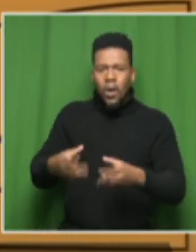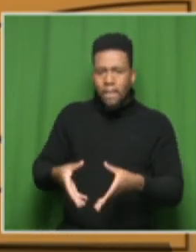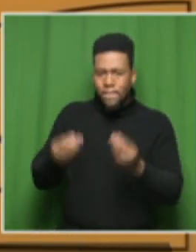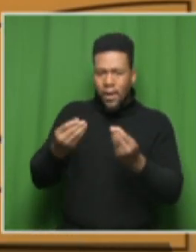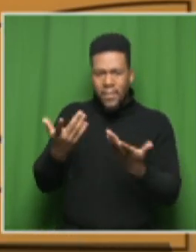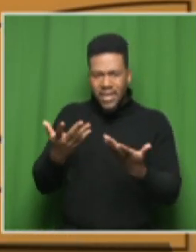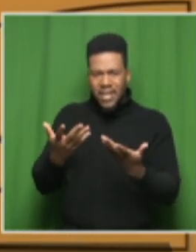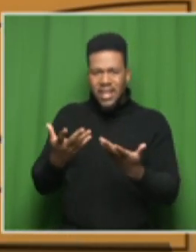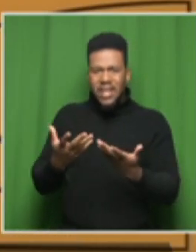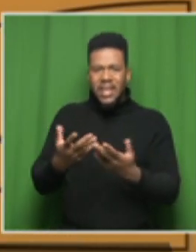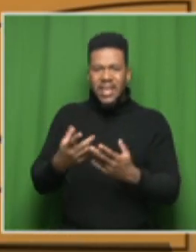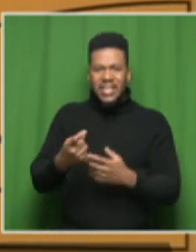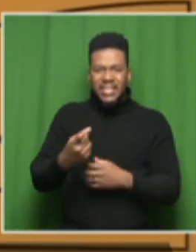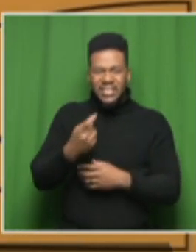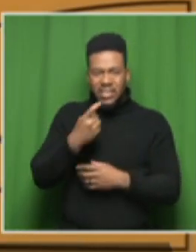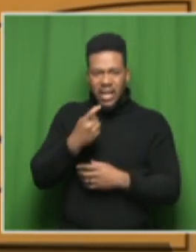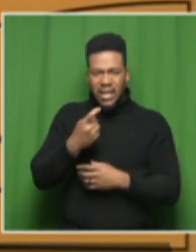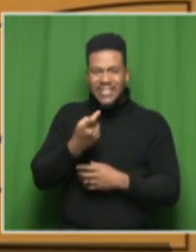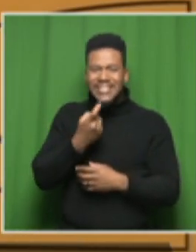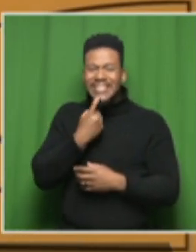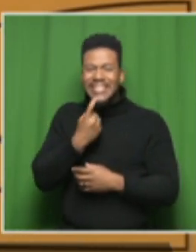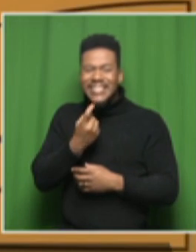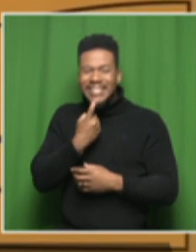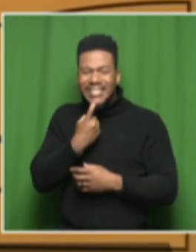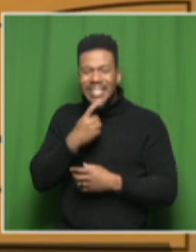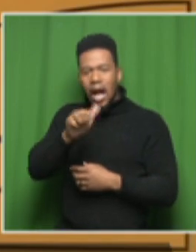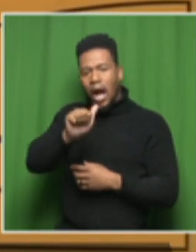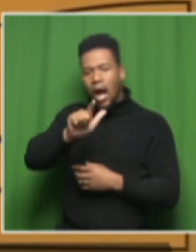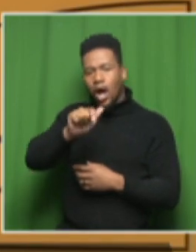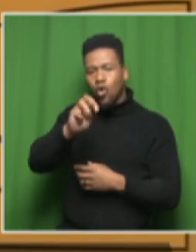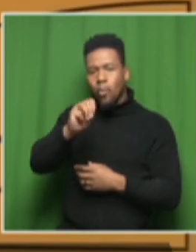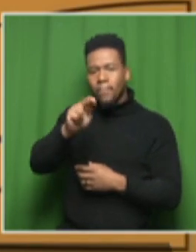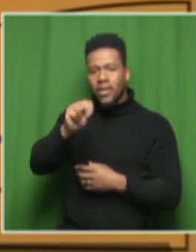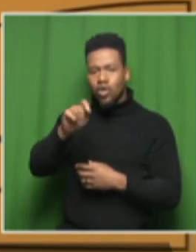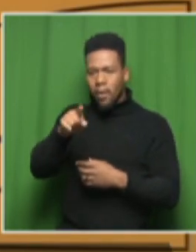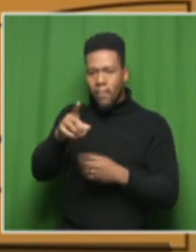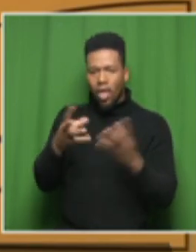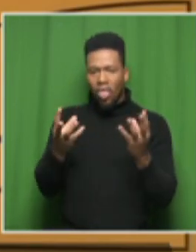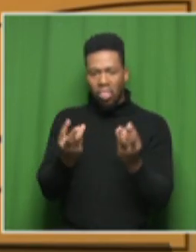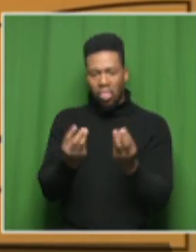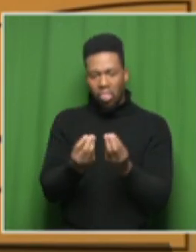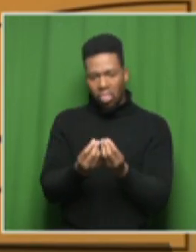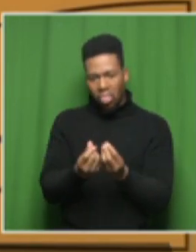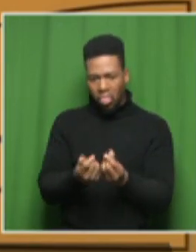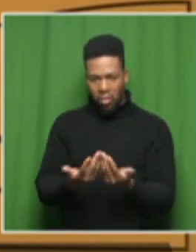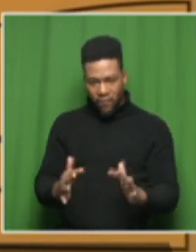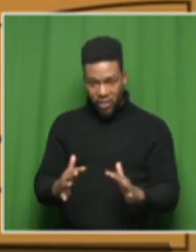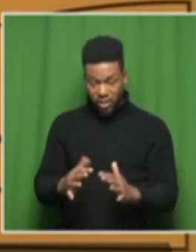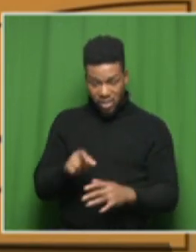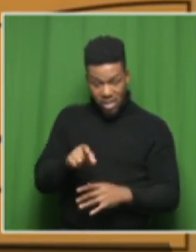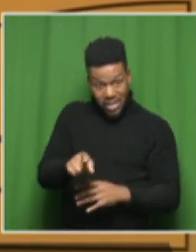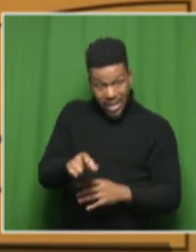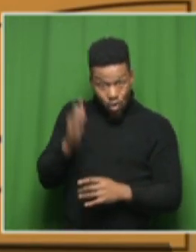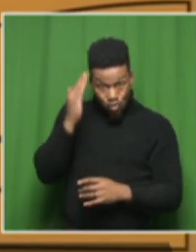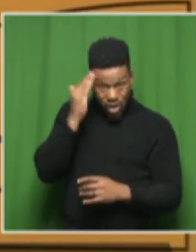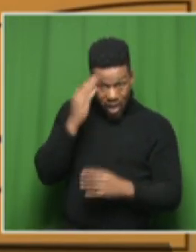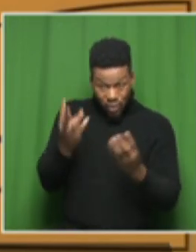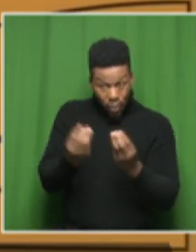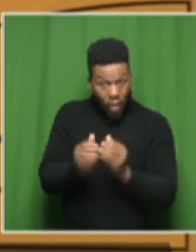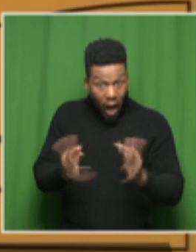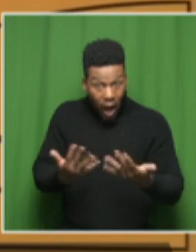melted aluminium. The melted aluminium, if you know the melting point of aluminium, that's like 600